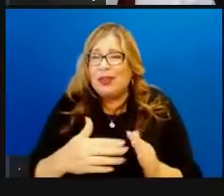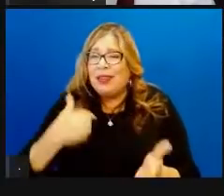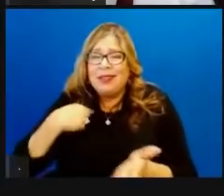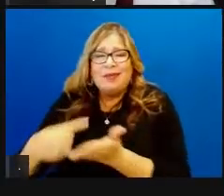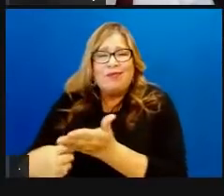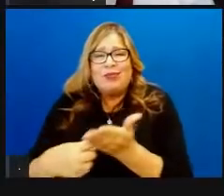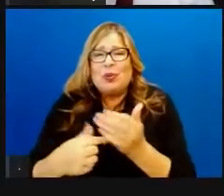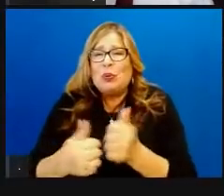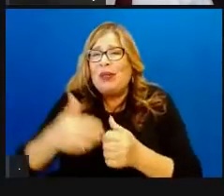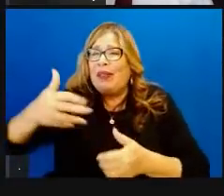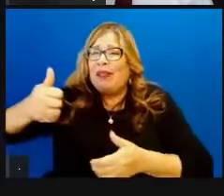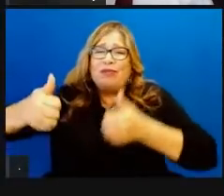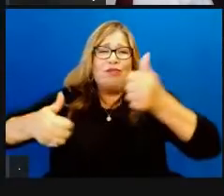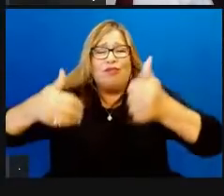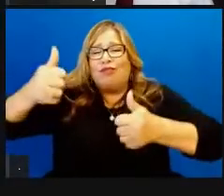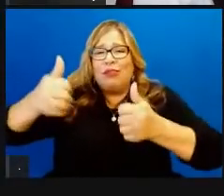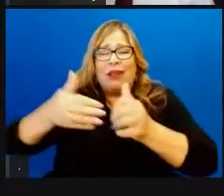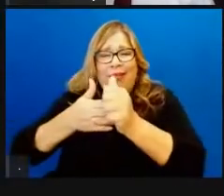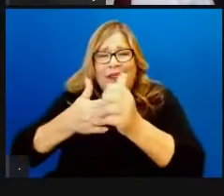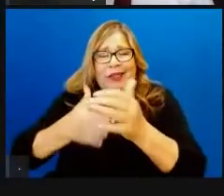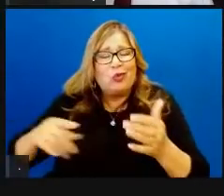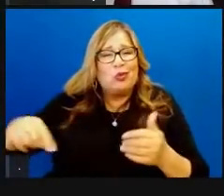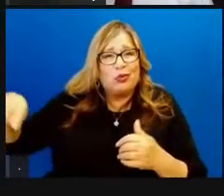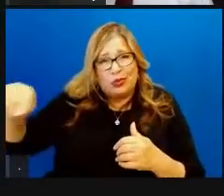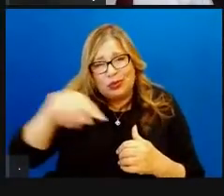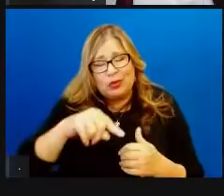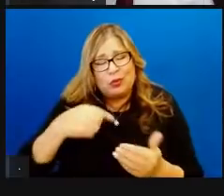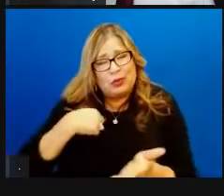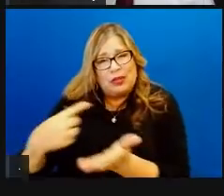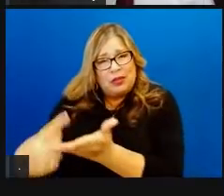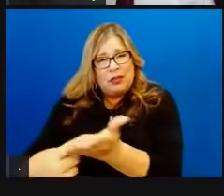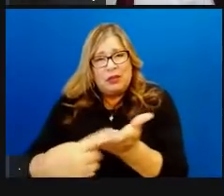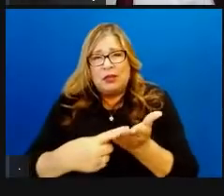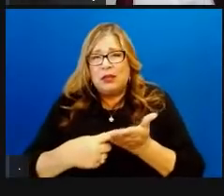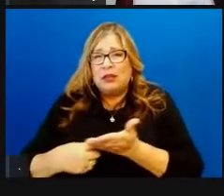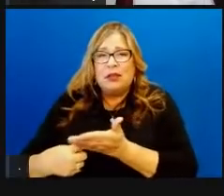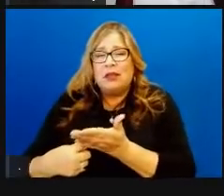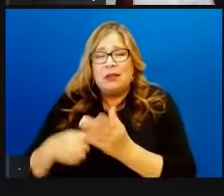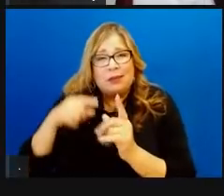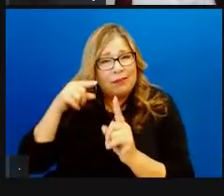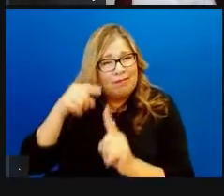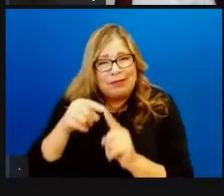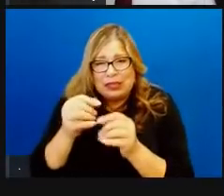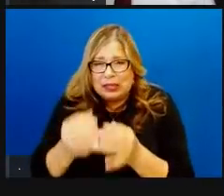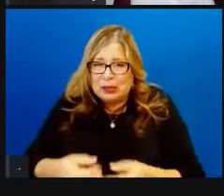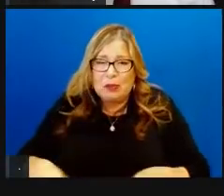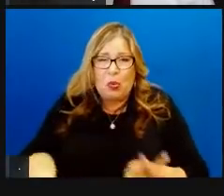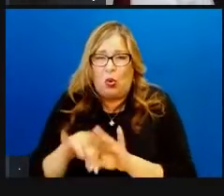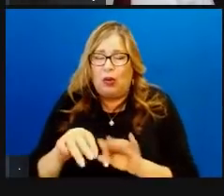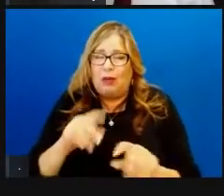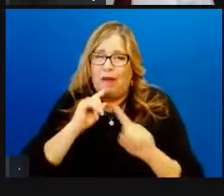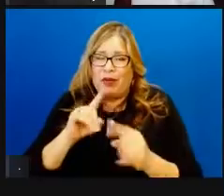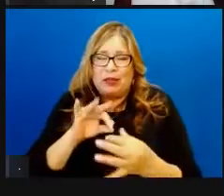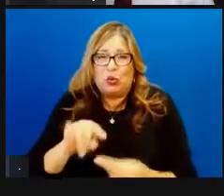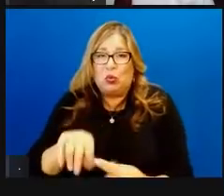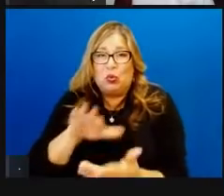in health and public health, but beyond, about this important conversation. Next